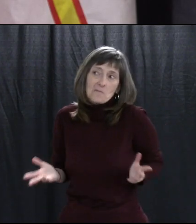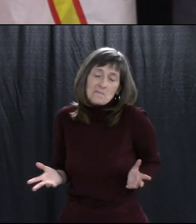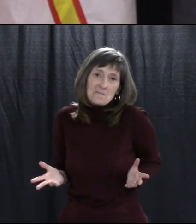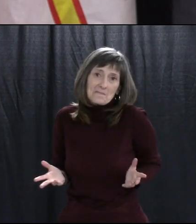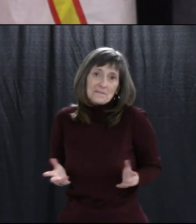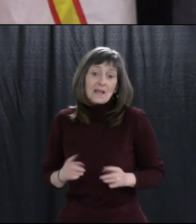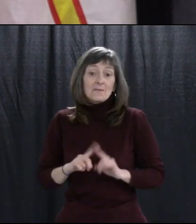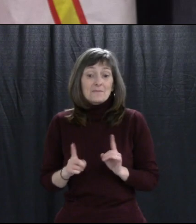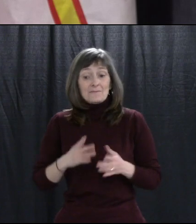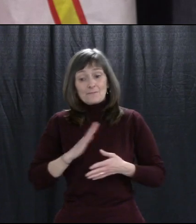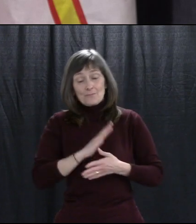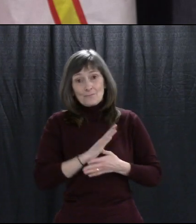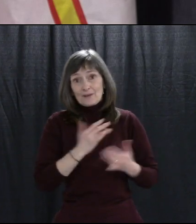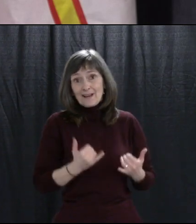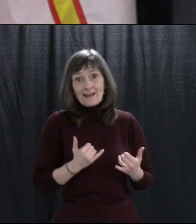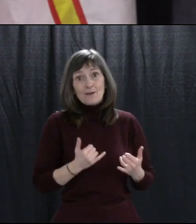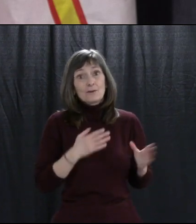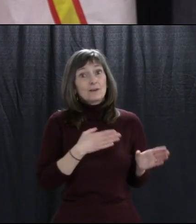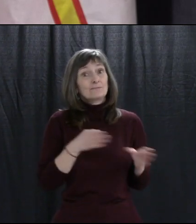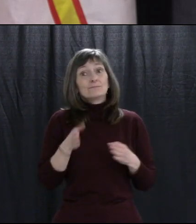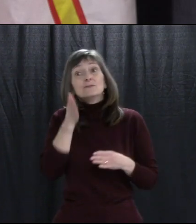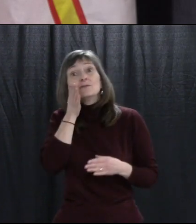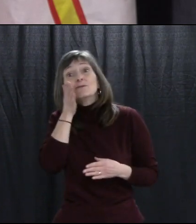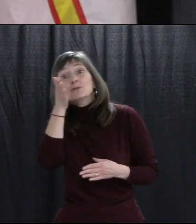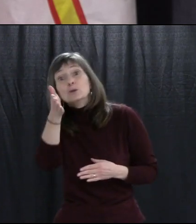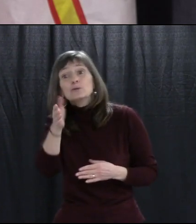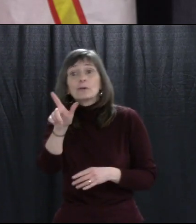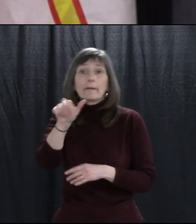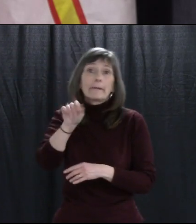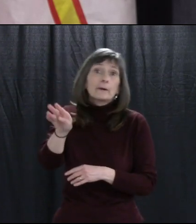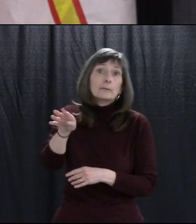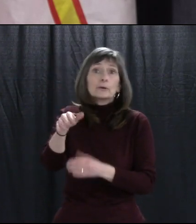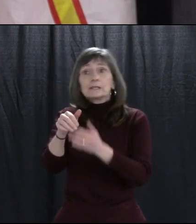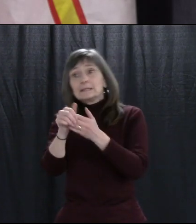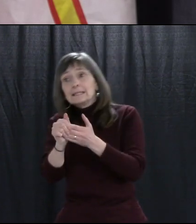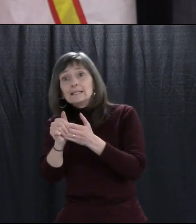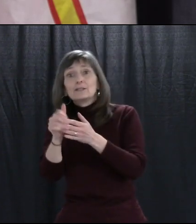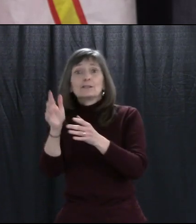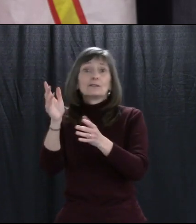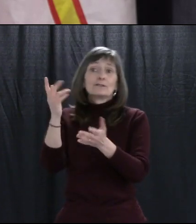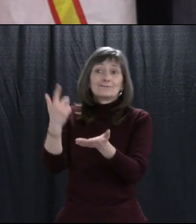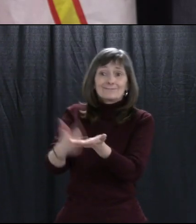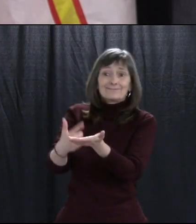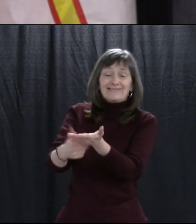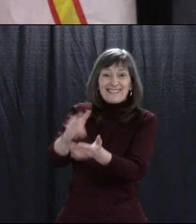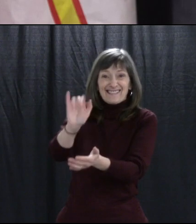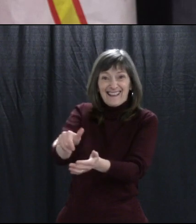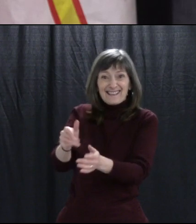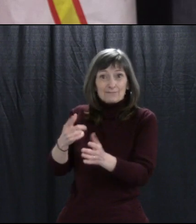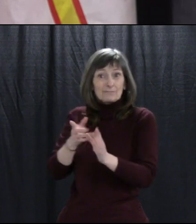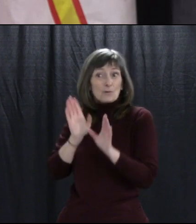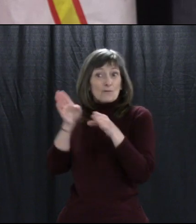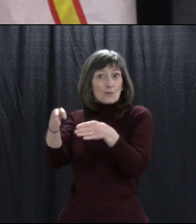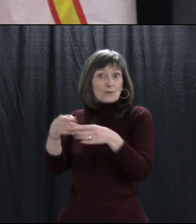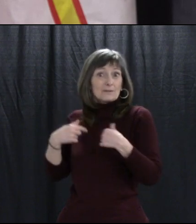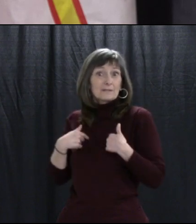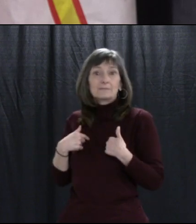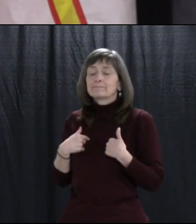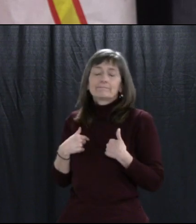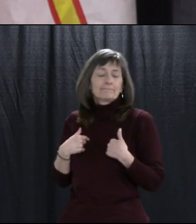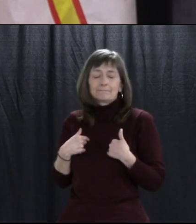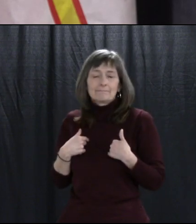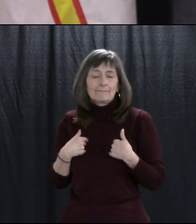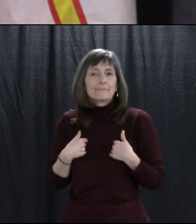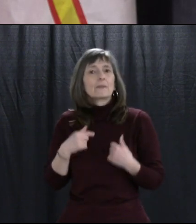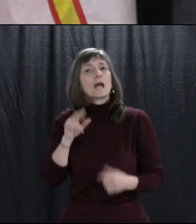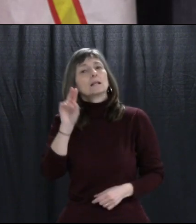My priority right now is not about the future of the Liberal Party of Newfoundland and Labrador. It's about the future of Newfoundland and Labrador